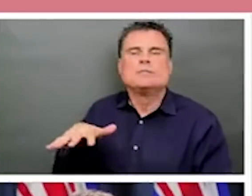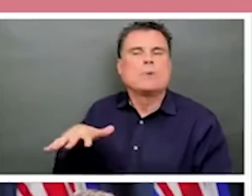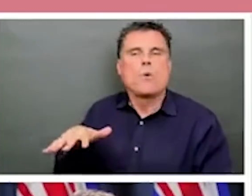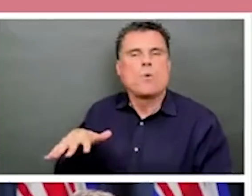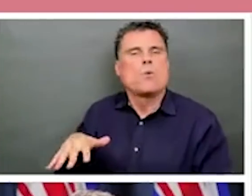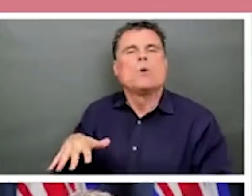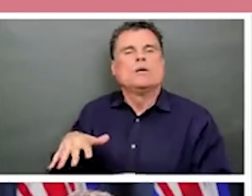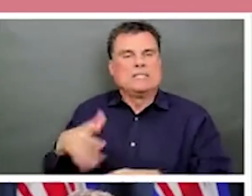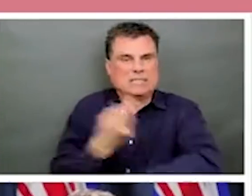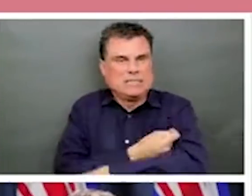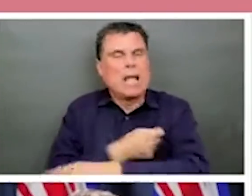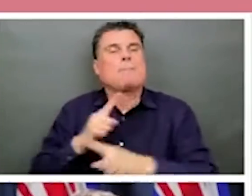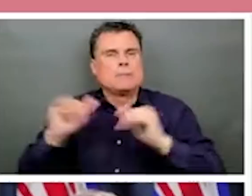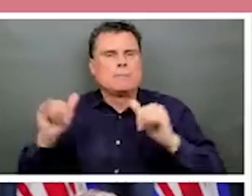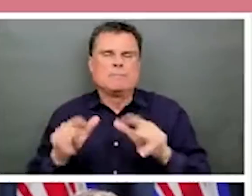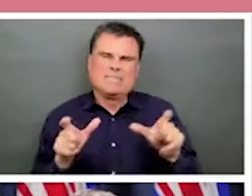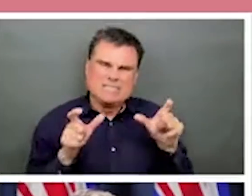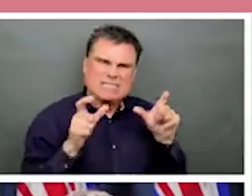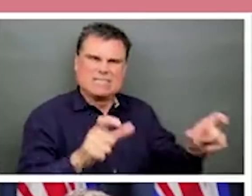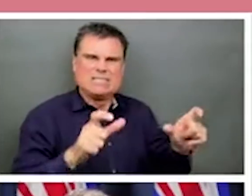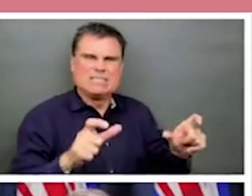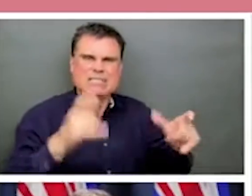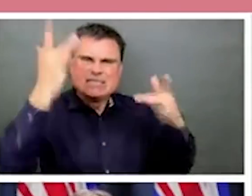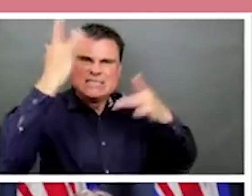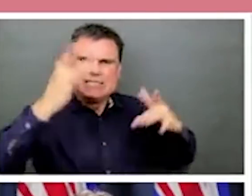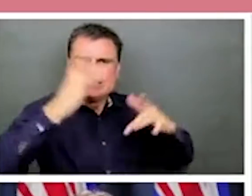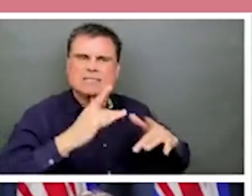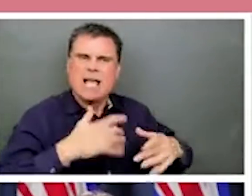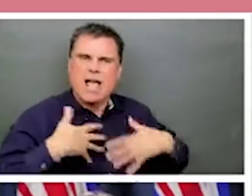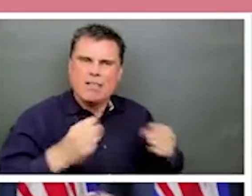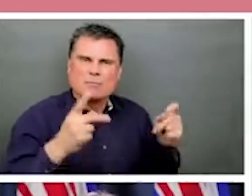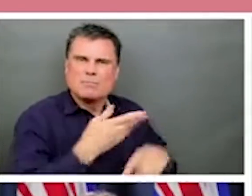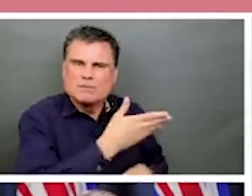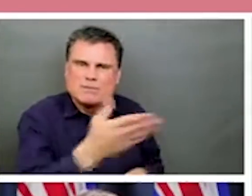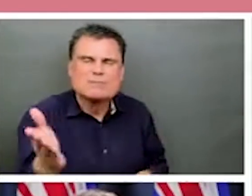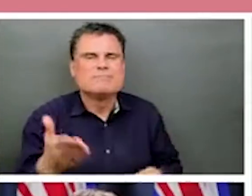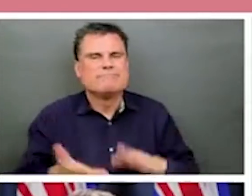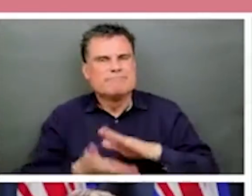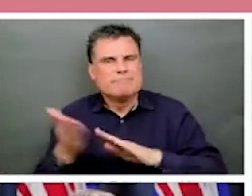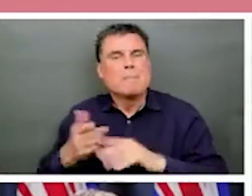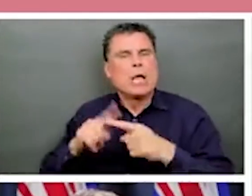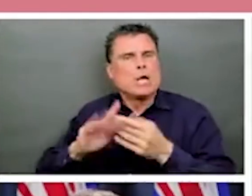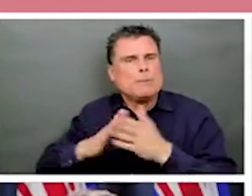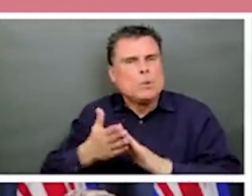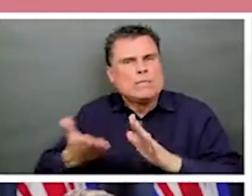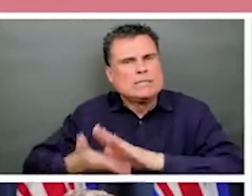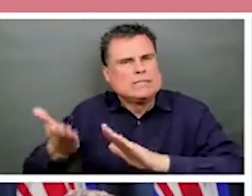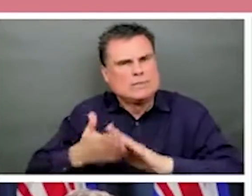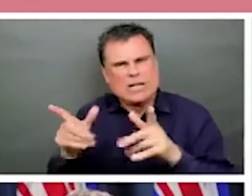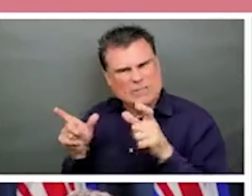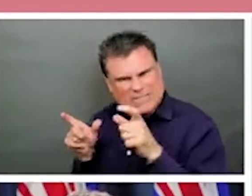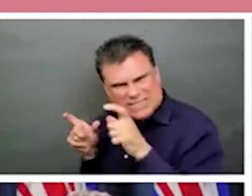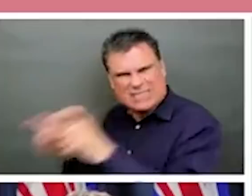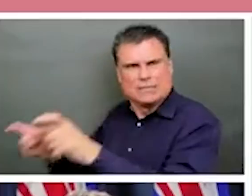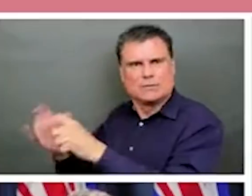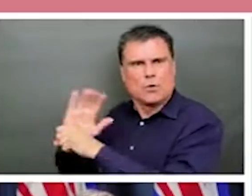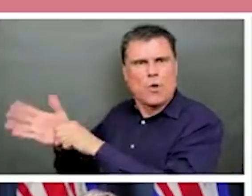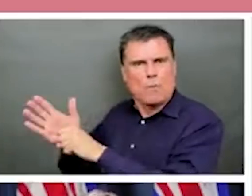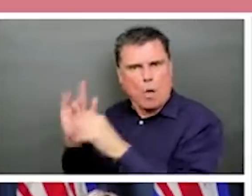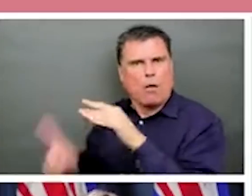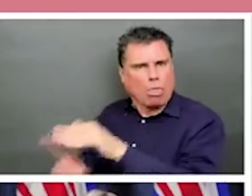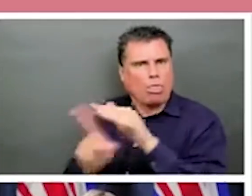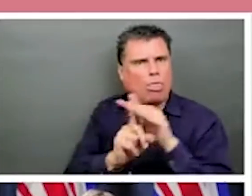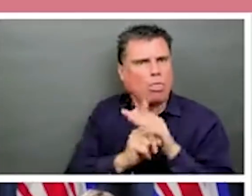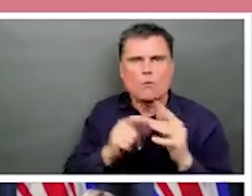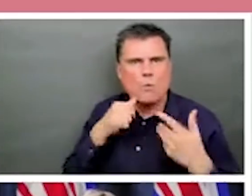protect our hospitals, and, advance the protection of our population. And by our calculation, just with the Pfizer and Moderna,